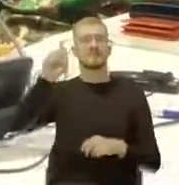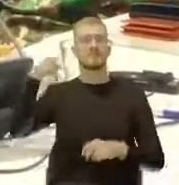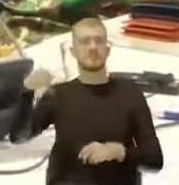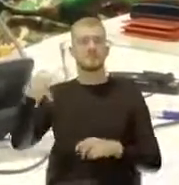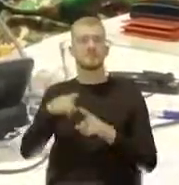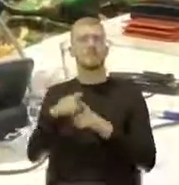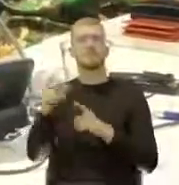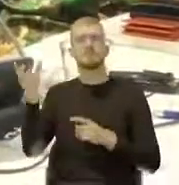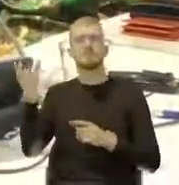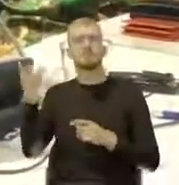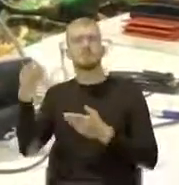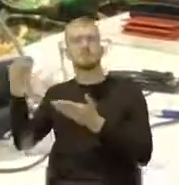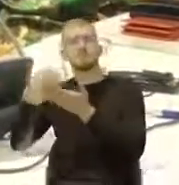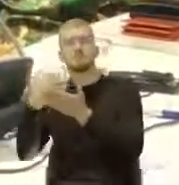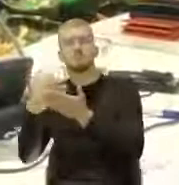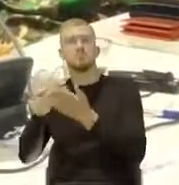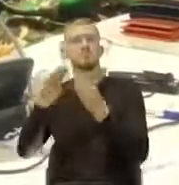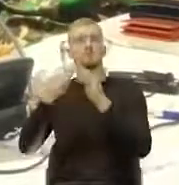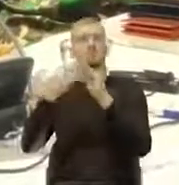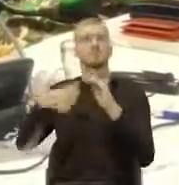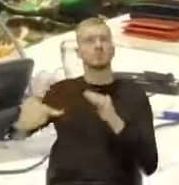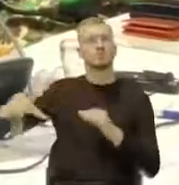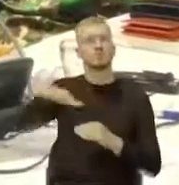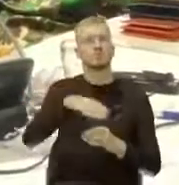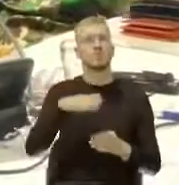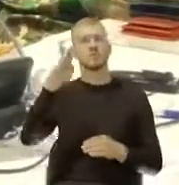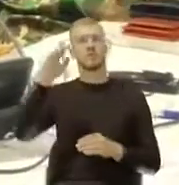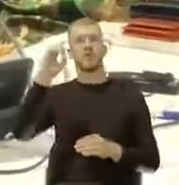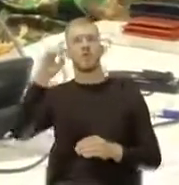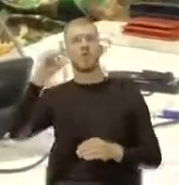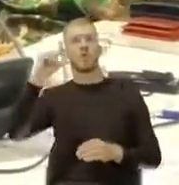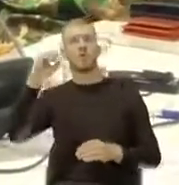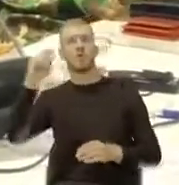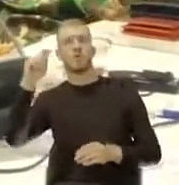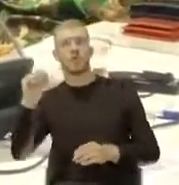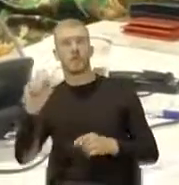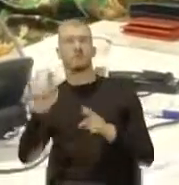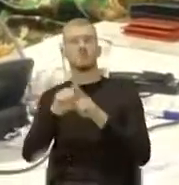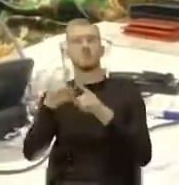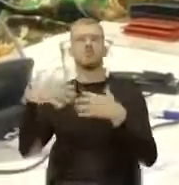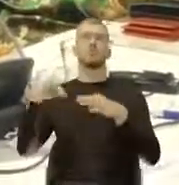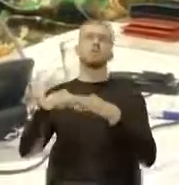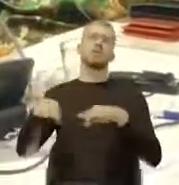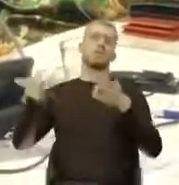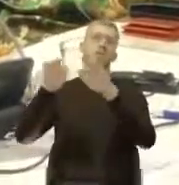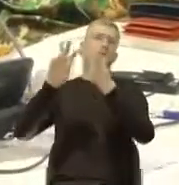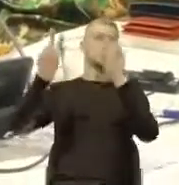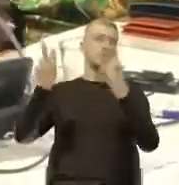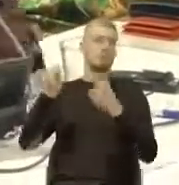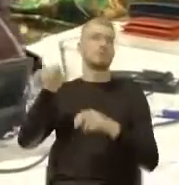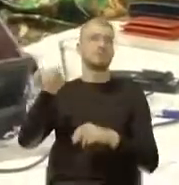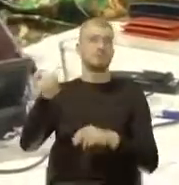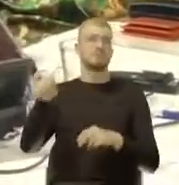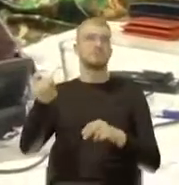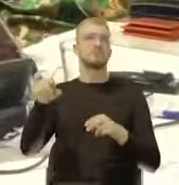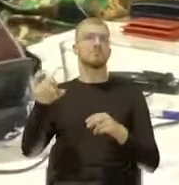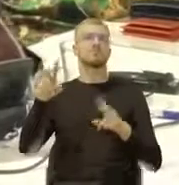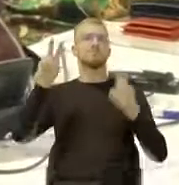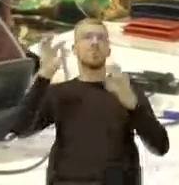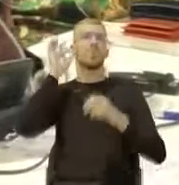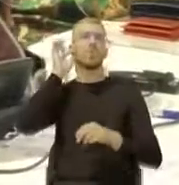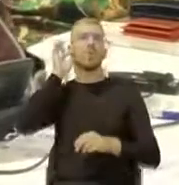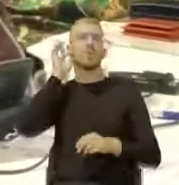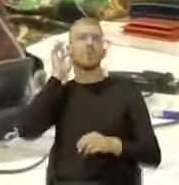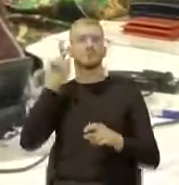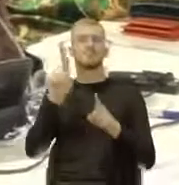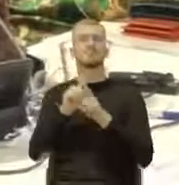very important trend there. The role of women and the role of youth, not only in governance, but in